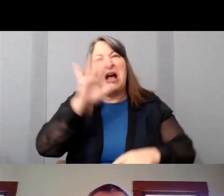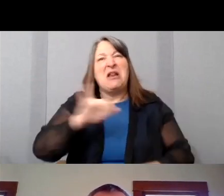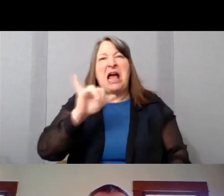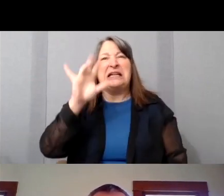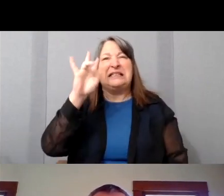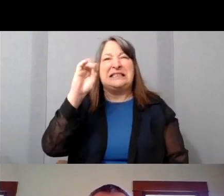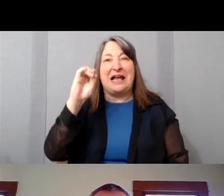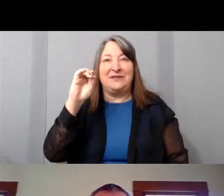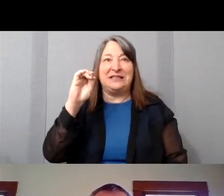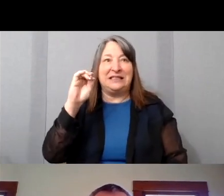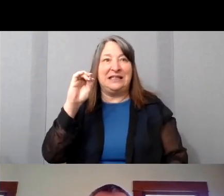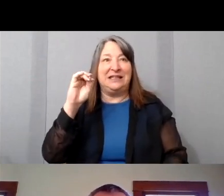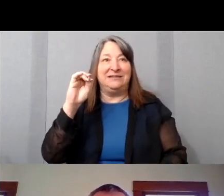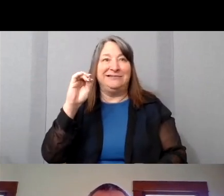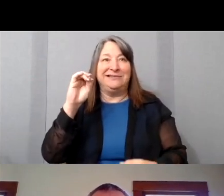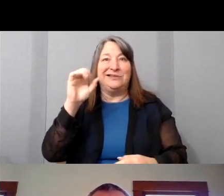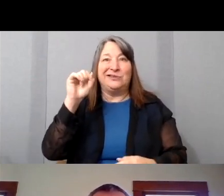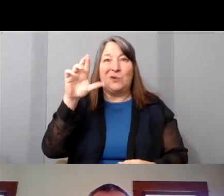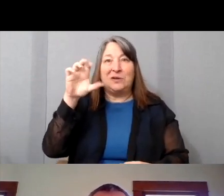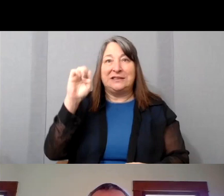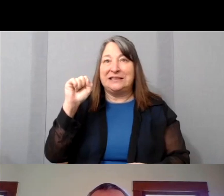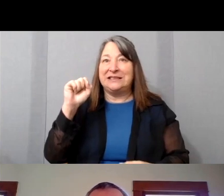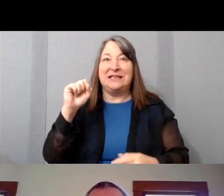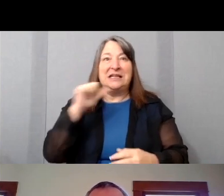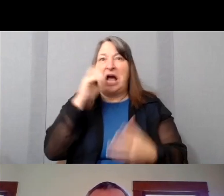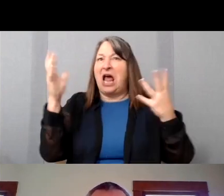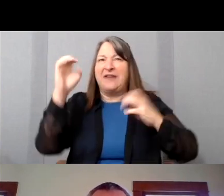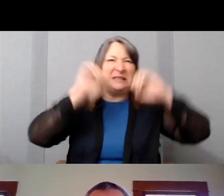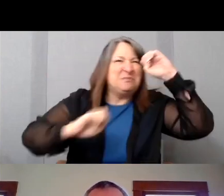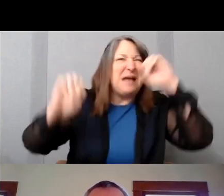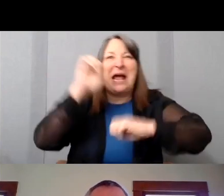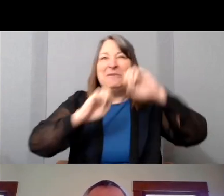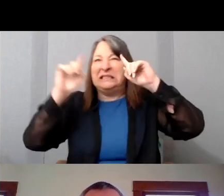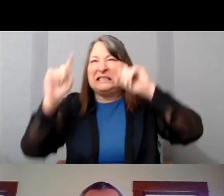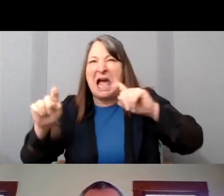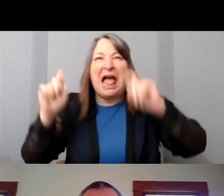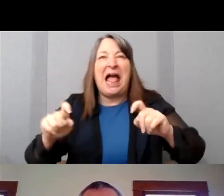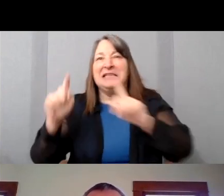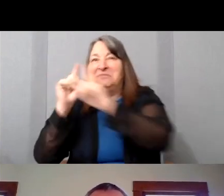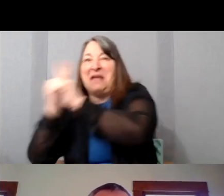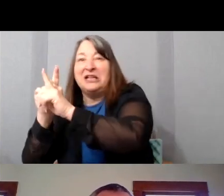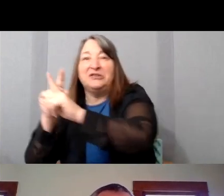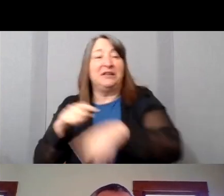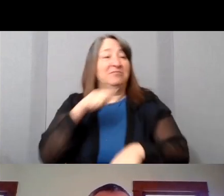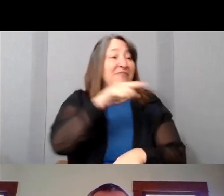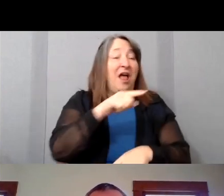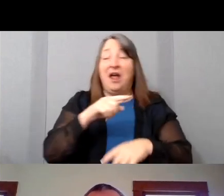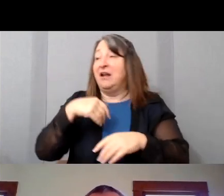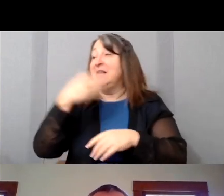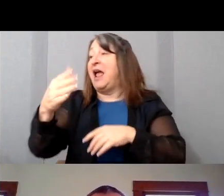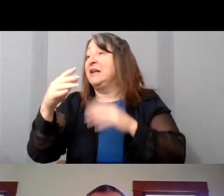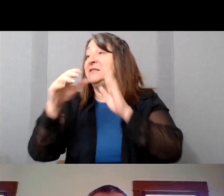rigorous research. So we didn't see a lot of experimental designs where you'd really test, you know, mentoring versus no mentoring and see how that shakes